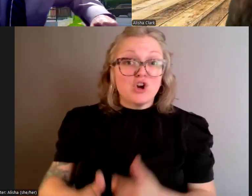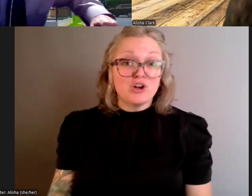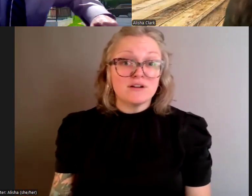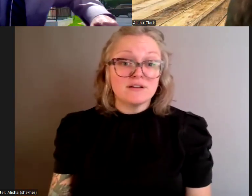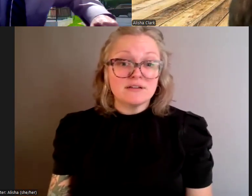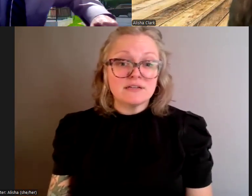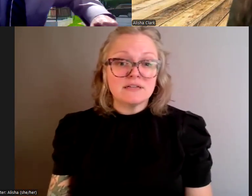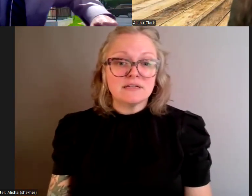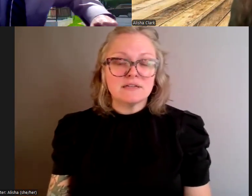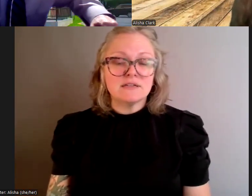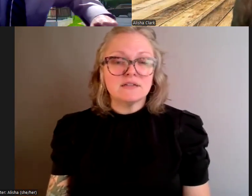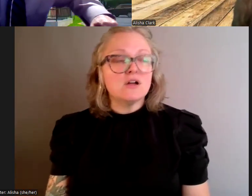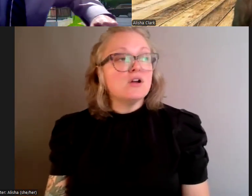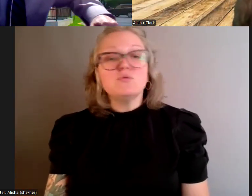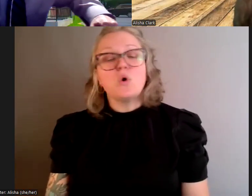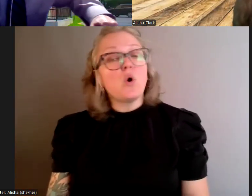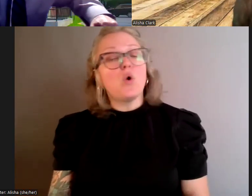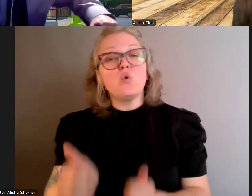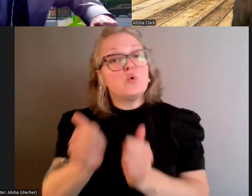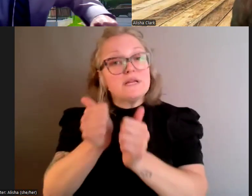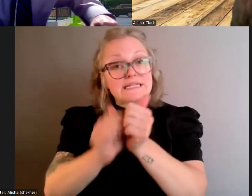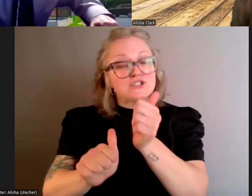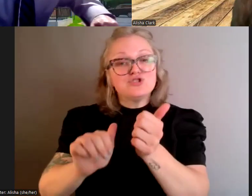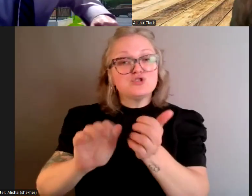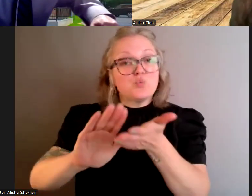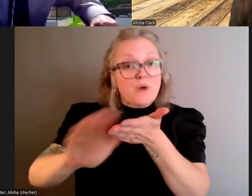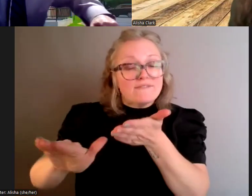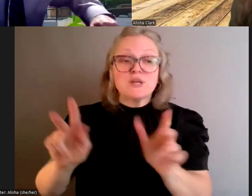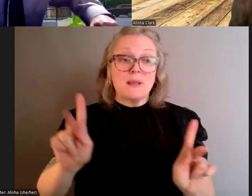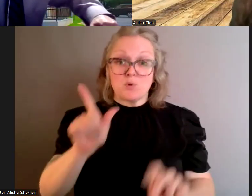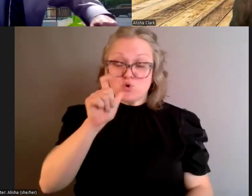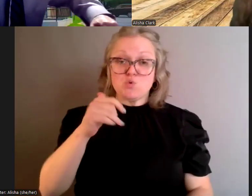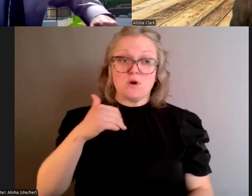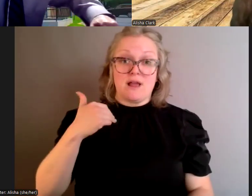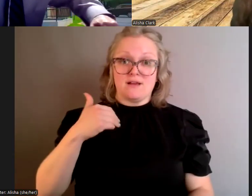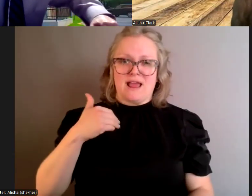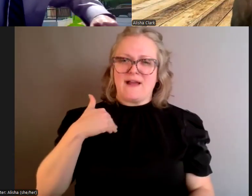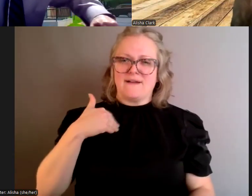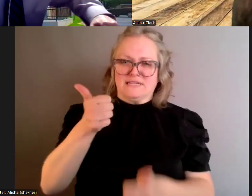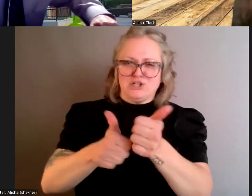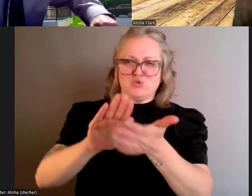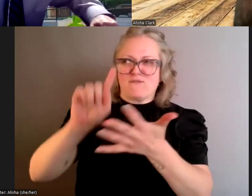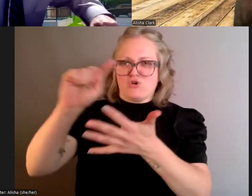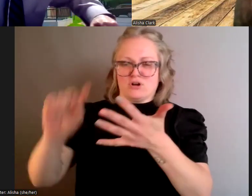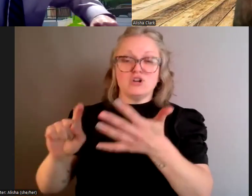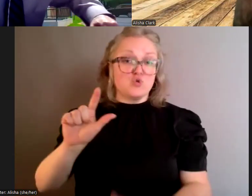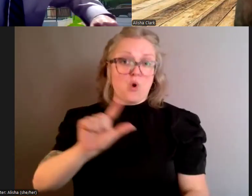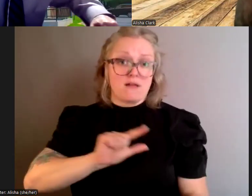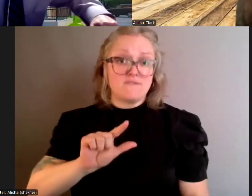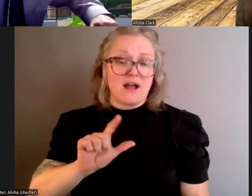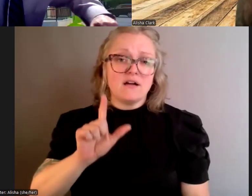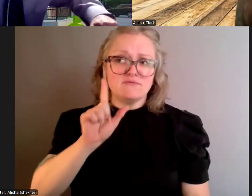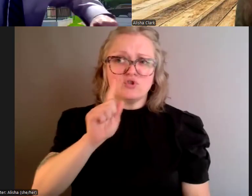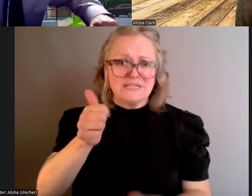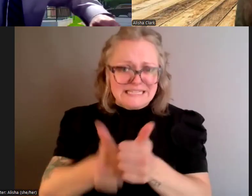No, each waiver, so individuals that are on each waiver should qualify for each